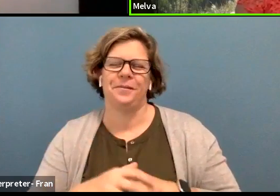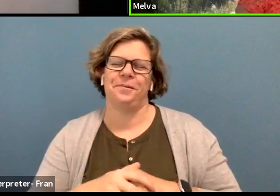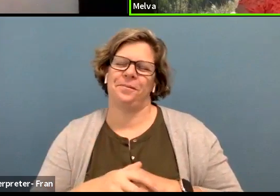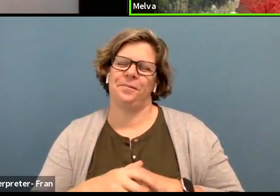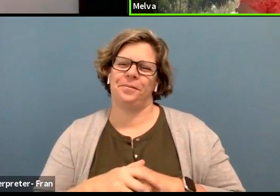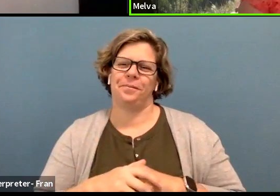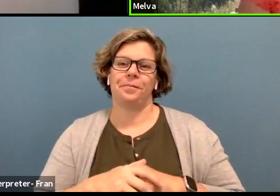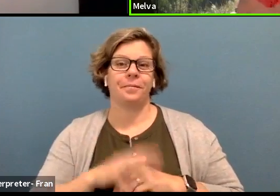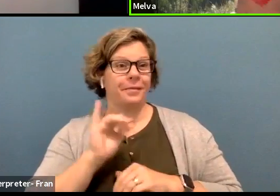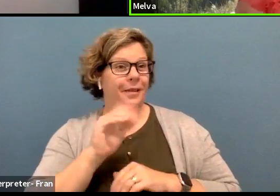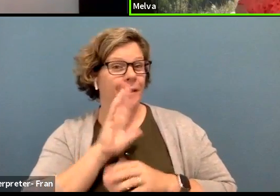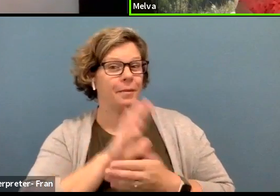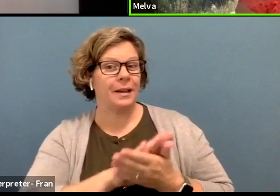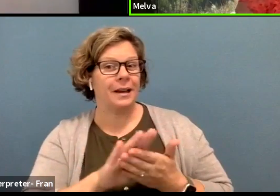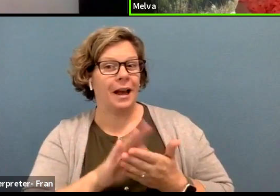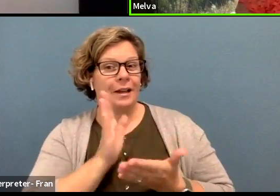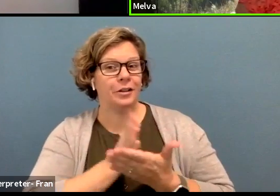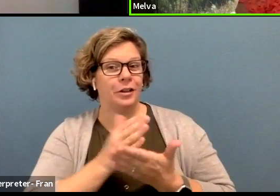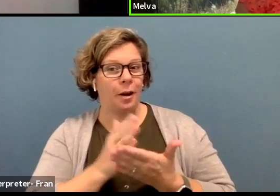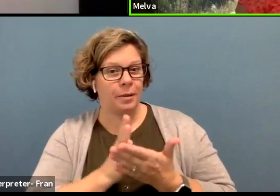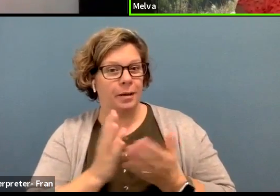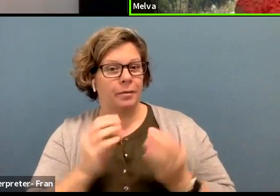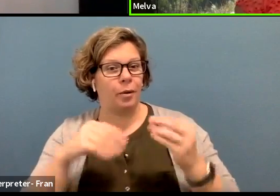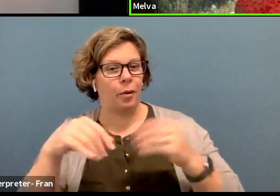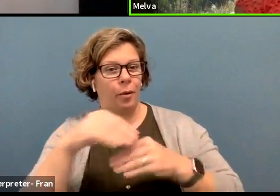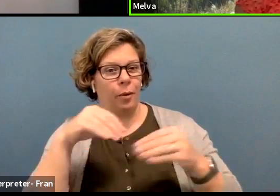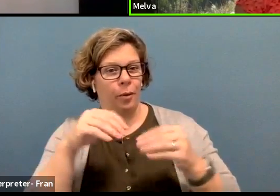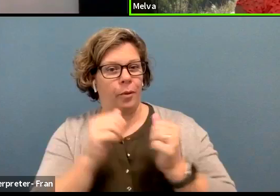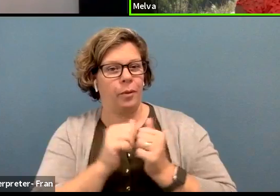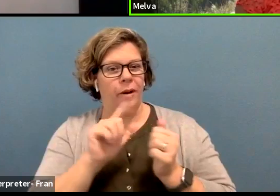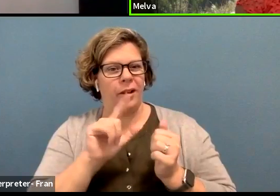Yes, that would be really nice, chopped up on top of some lettuce.